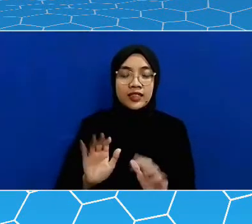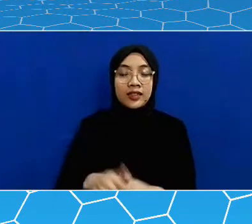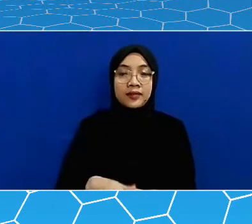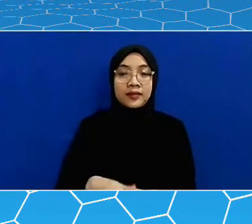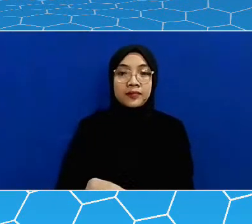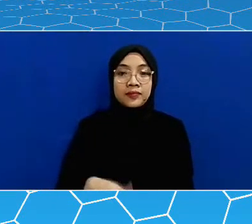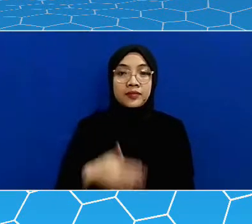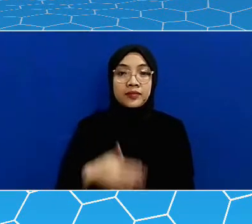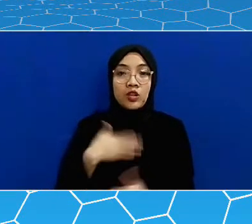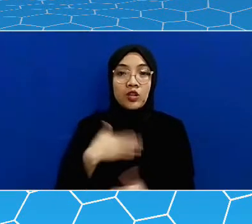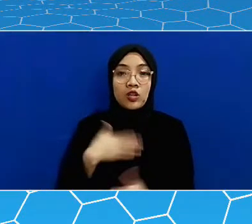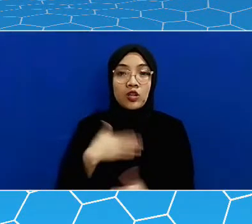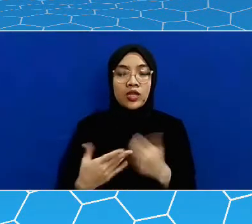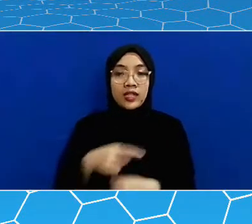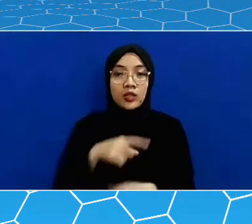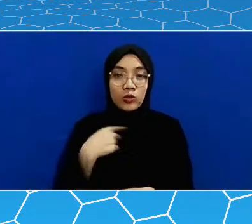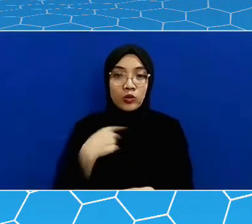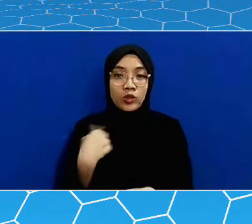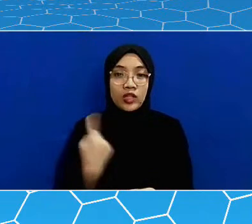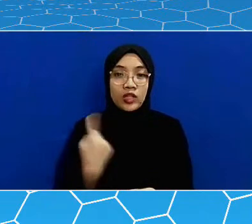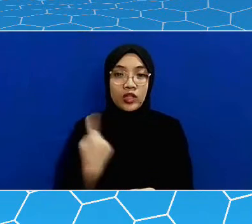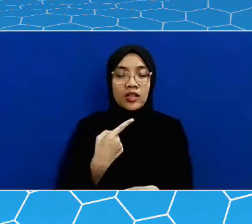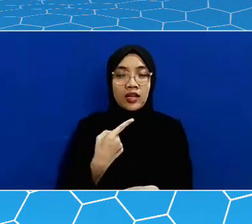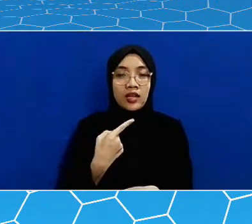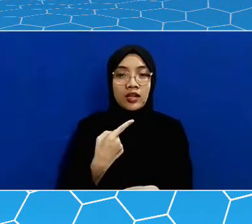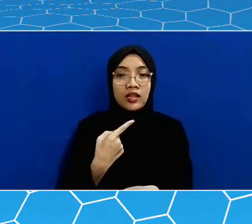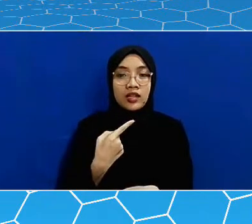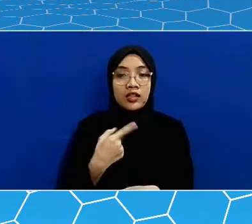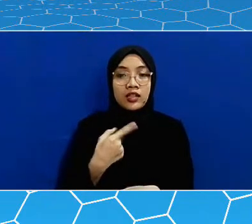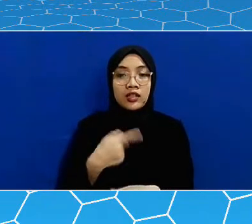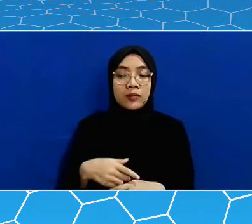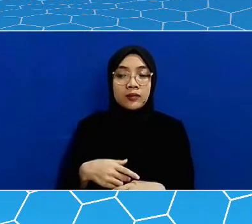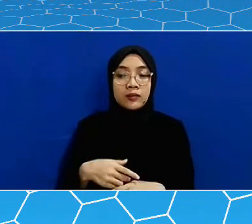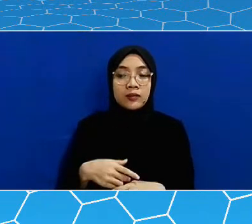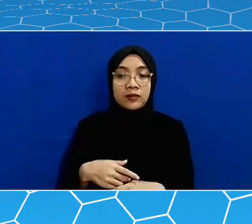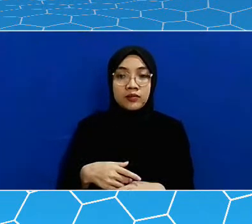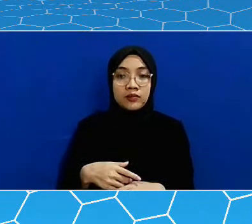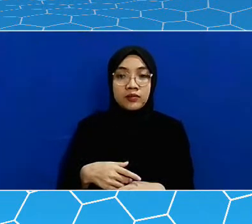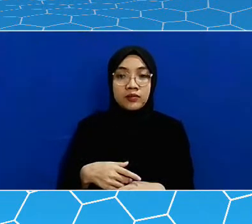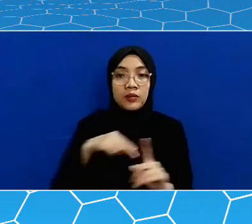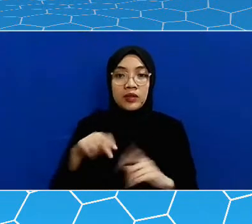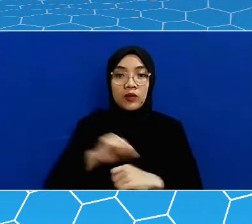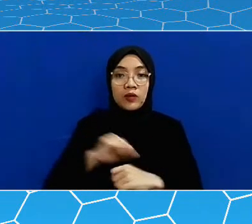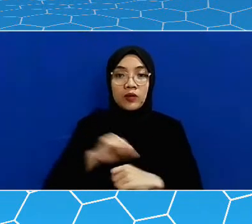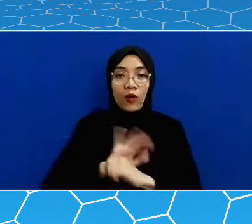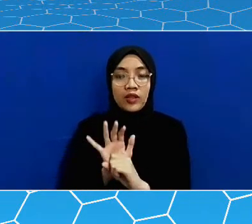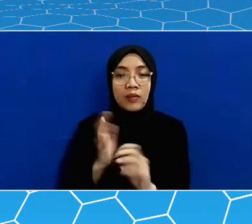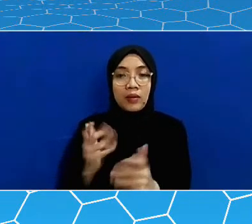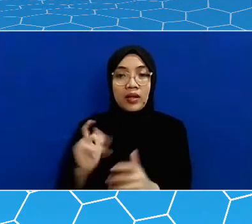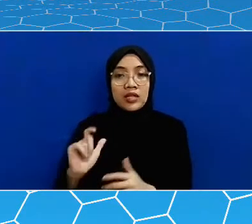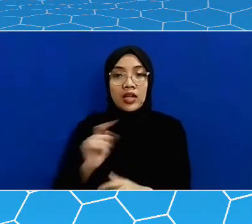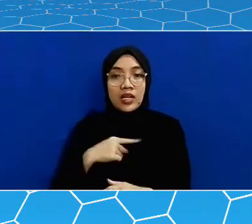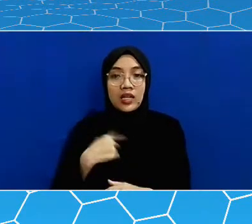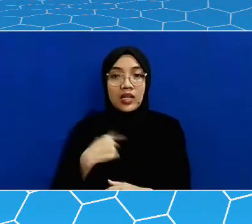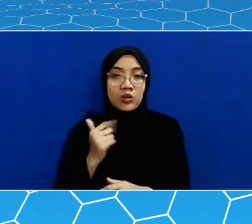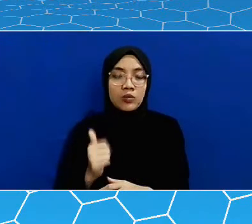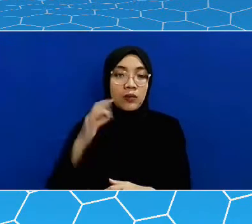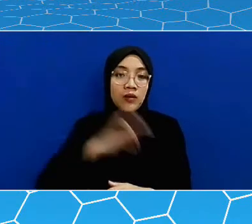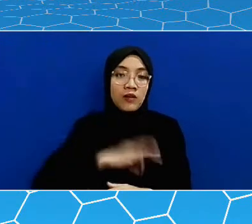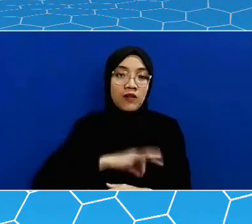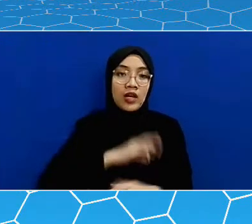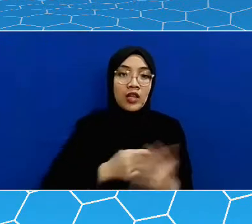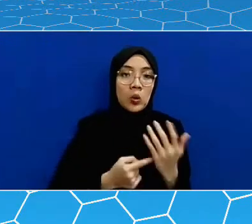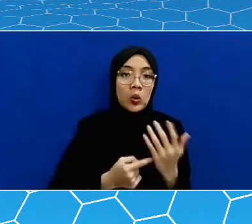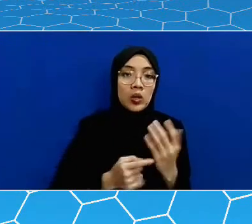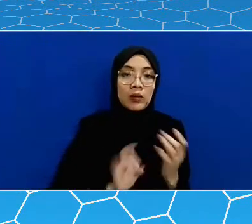this from the COVID angle and how new technologies, new approaches have worked to alleviate the impact of COVID